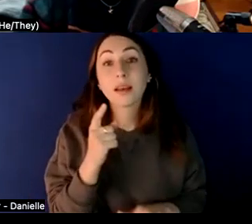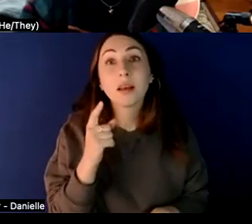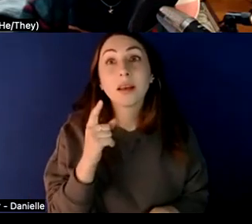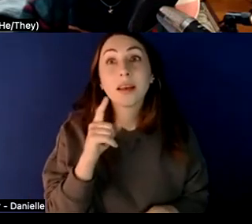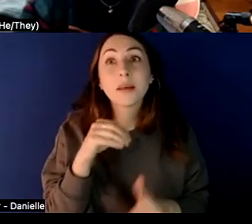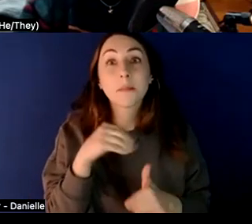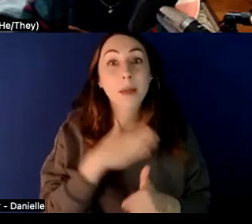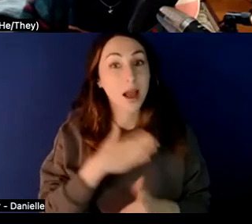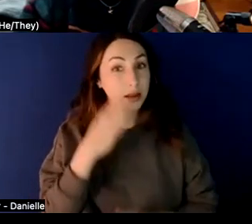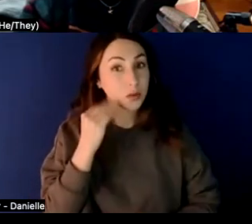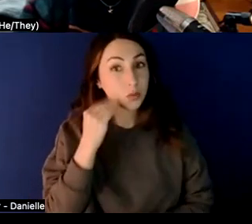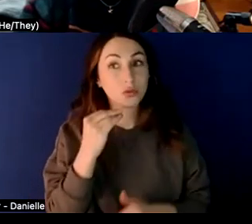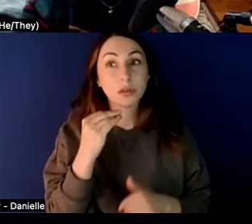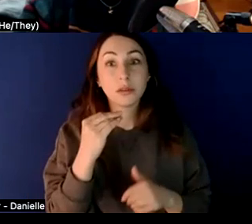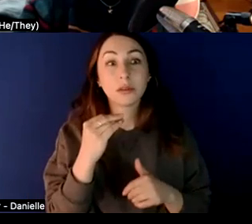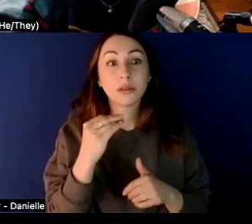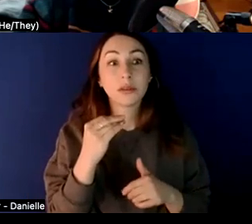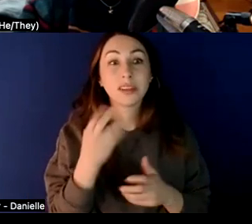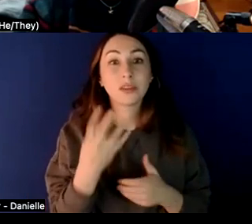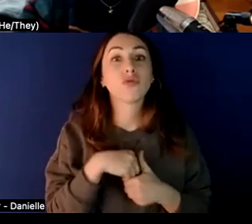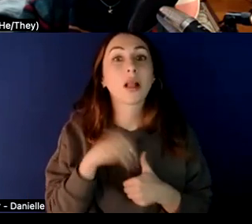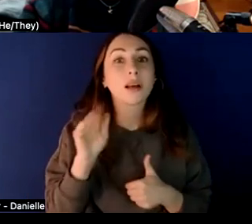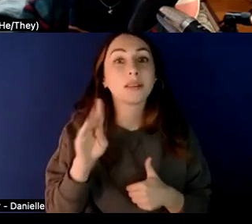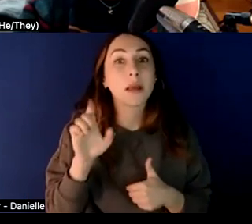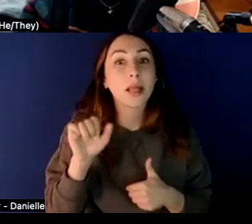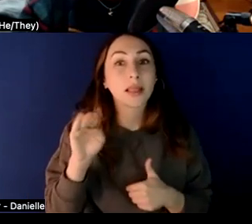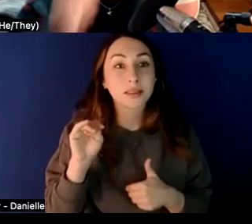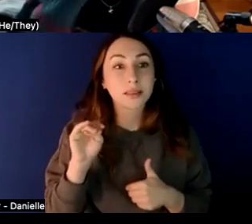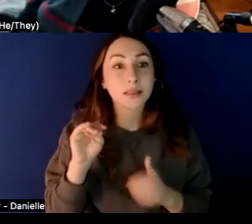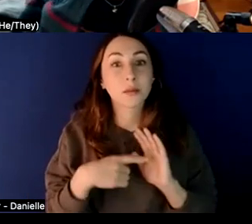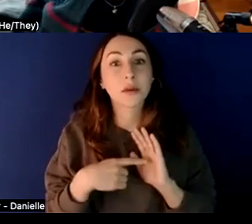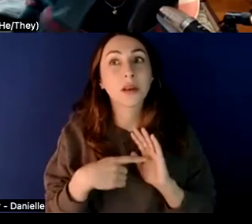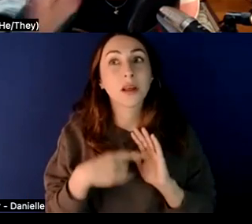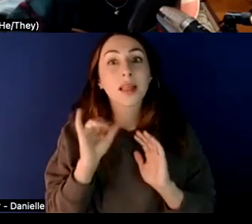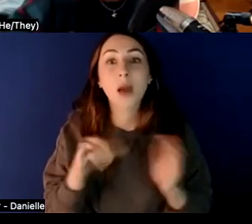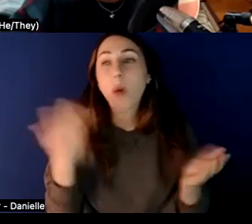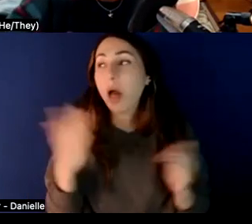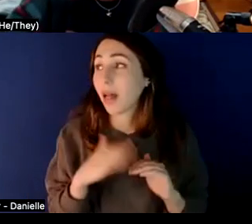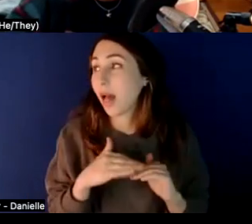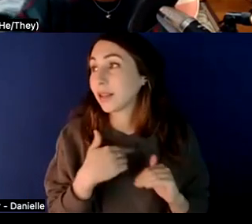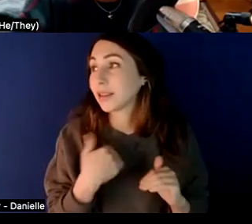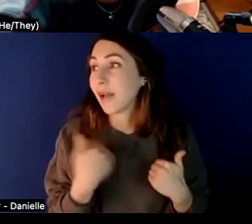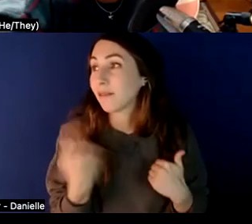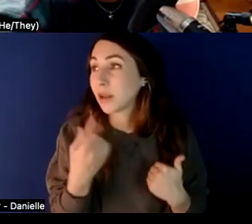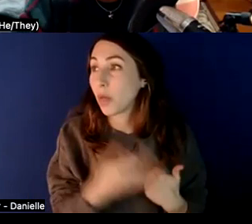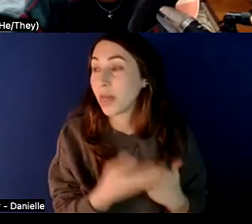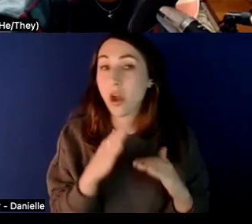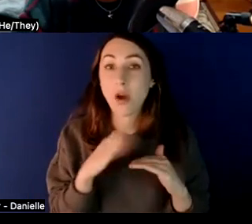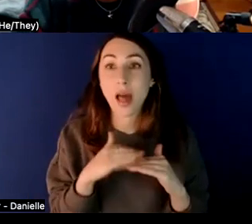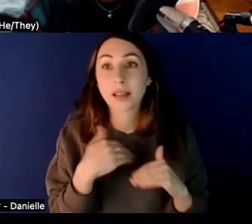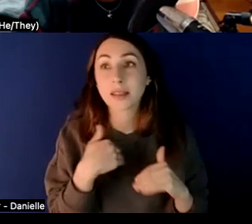too, internalized ableism told me that at least I have someone around me, at least I'm in a relationship, at least they're